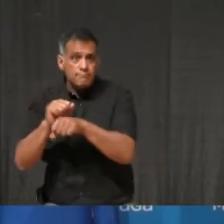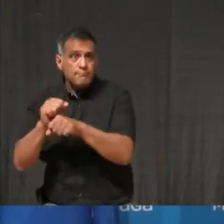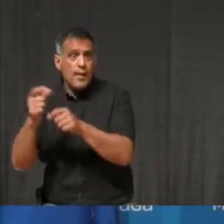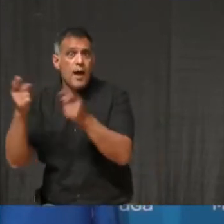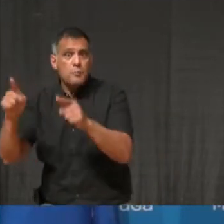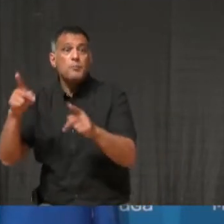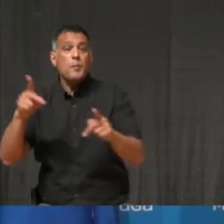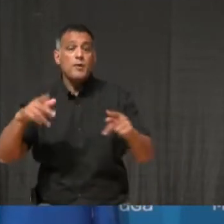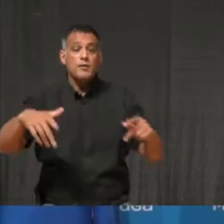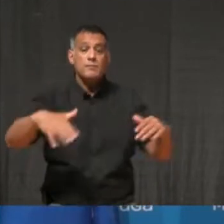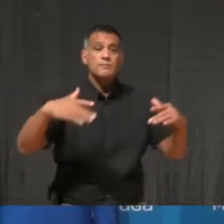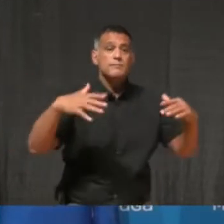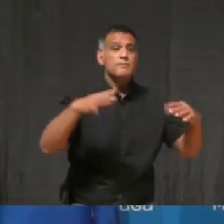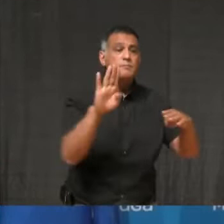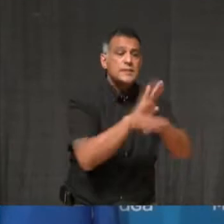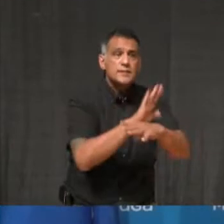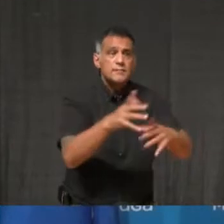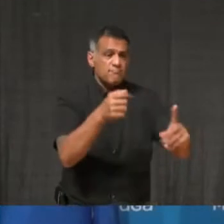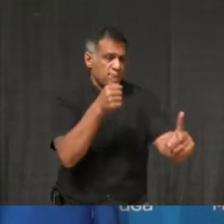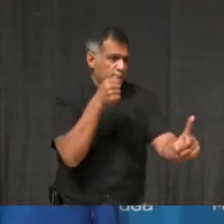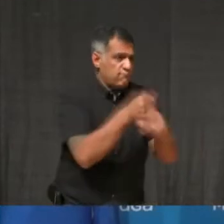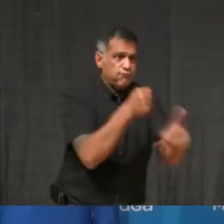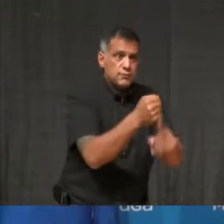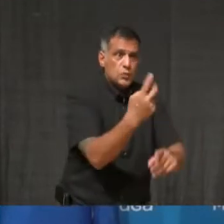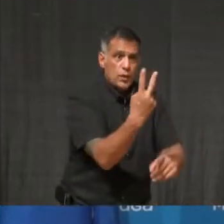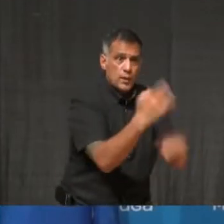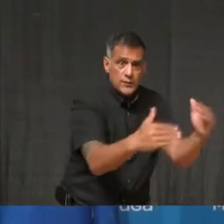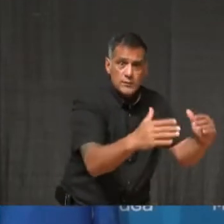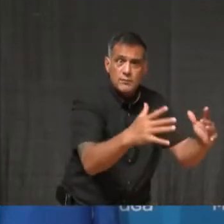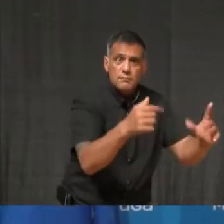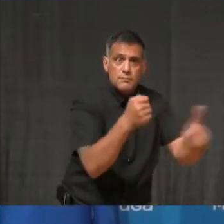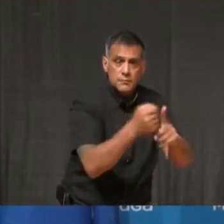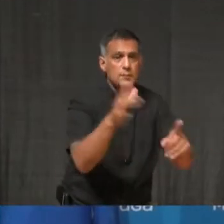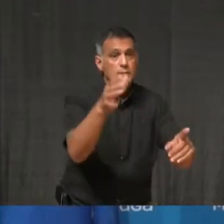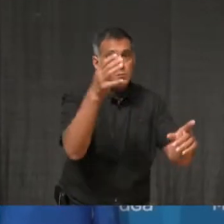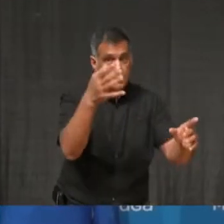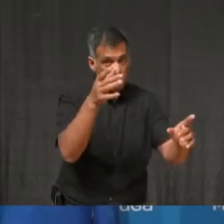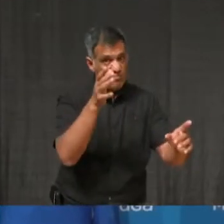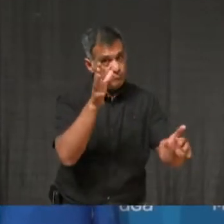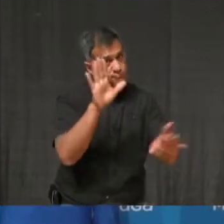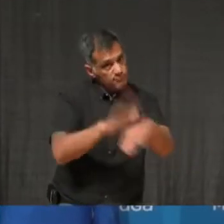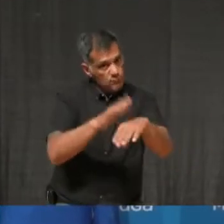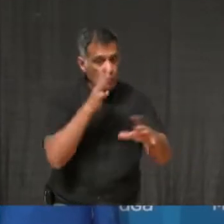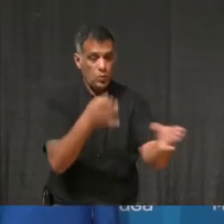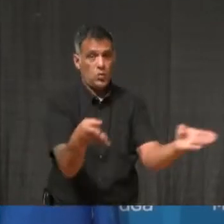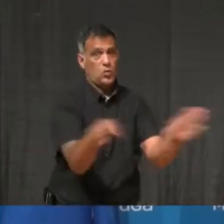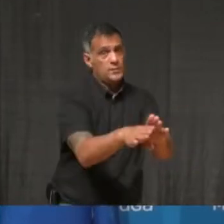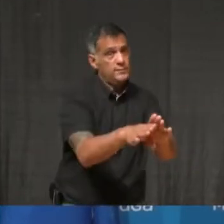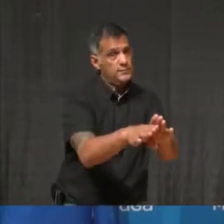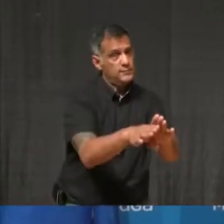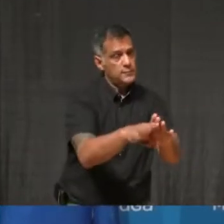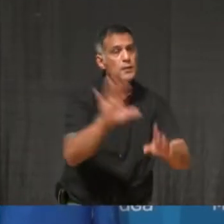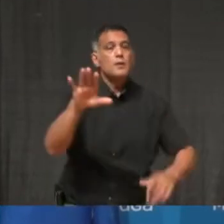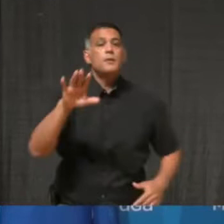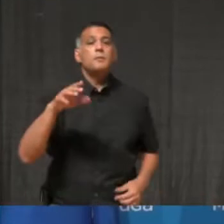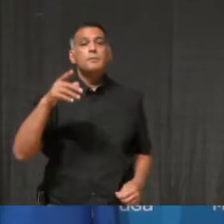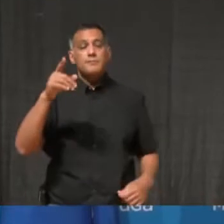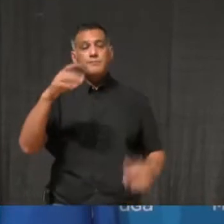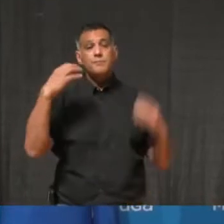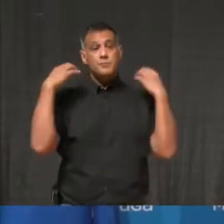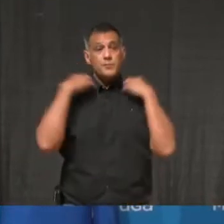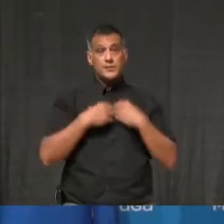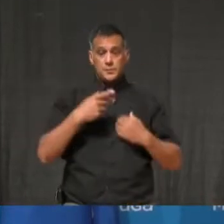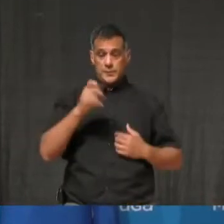are ready and prepared to reopen. Peel mayors are seeking Dr. Lowe's advice on what modifications